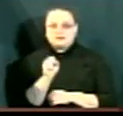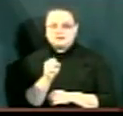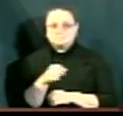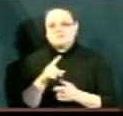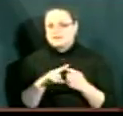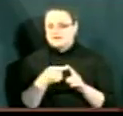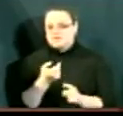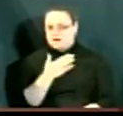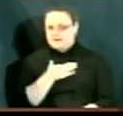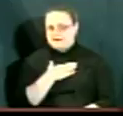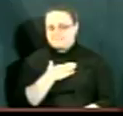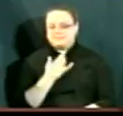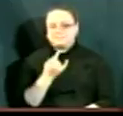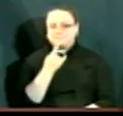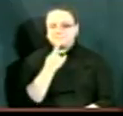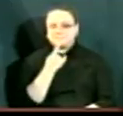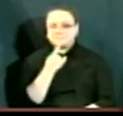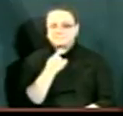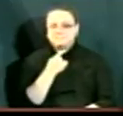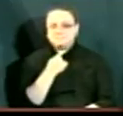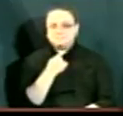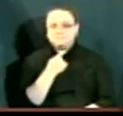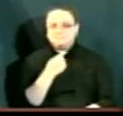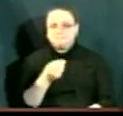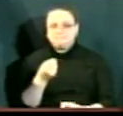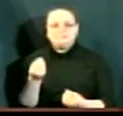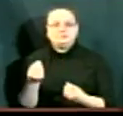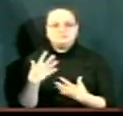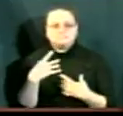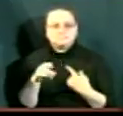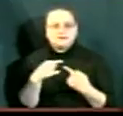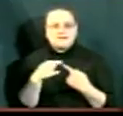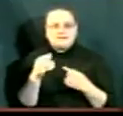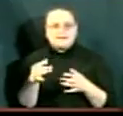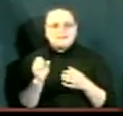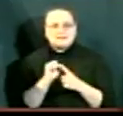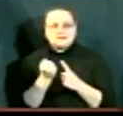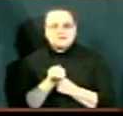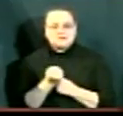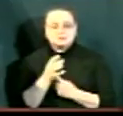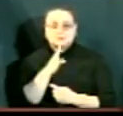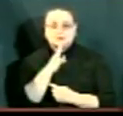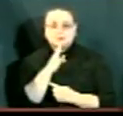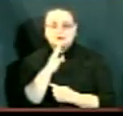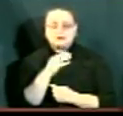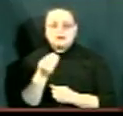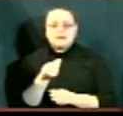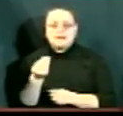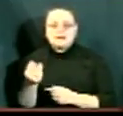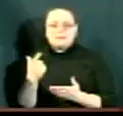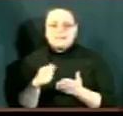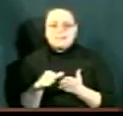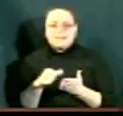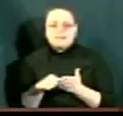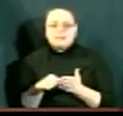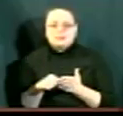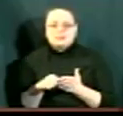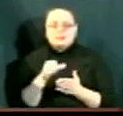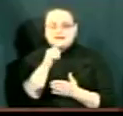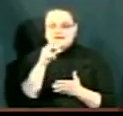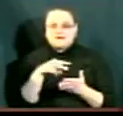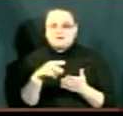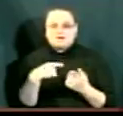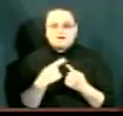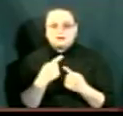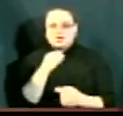of mine, and he said he would meet me about the situation. As we were talking, he handed me a letter that I did not read until